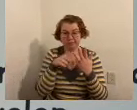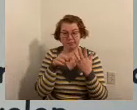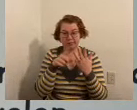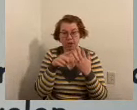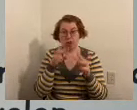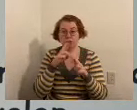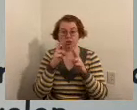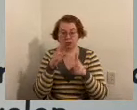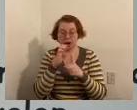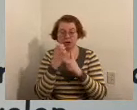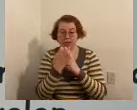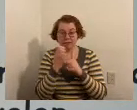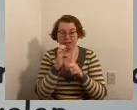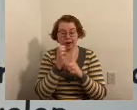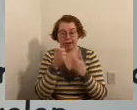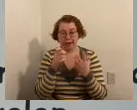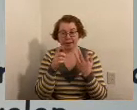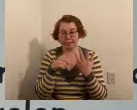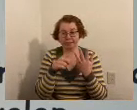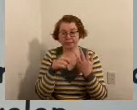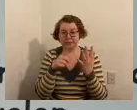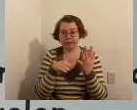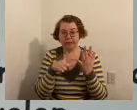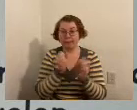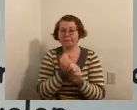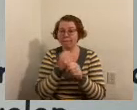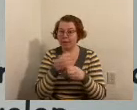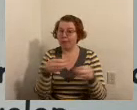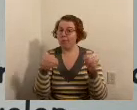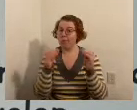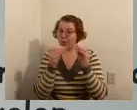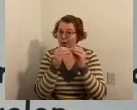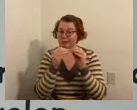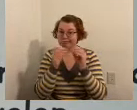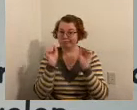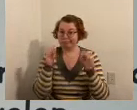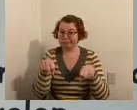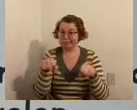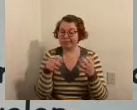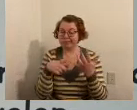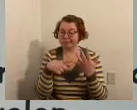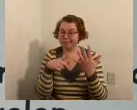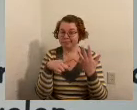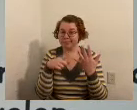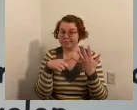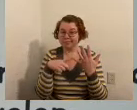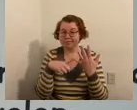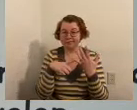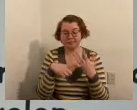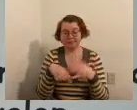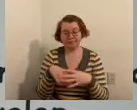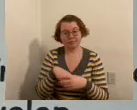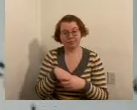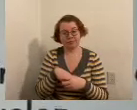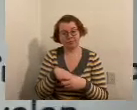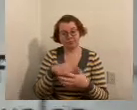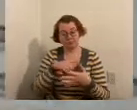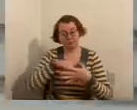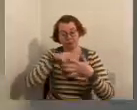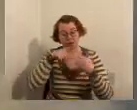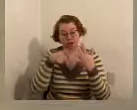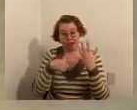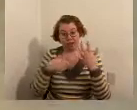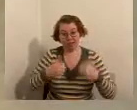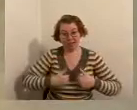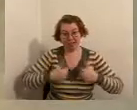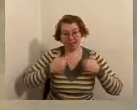respond to the environment. They reproduce. So those are the living